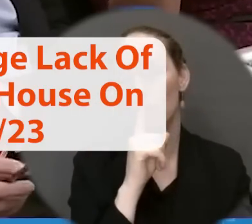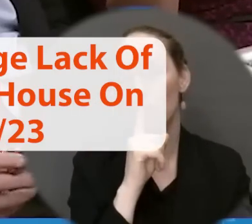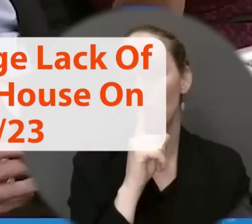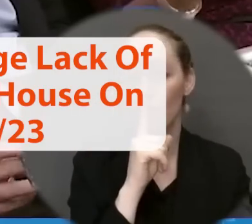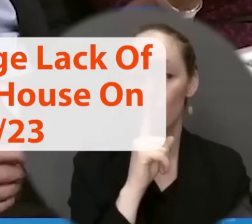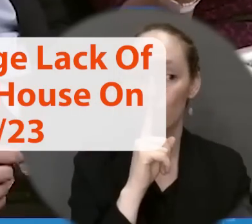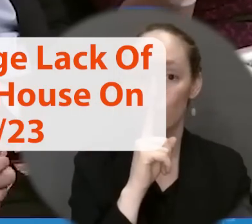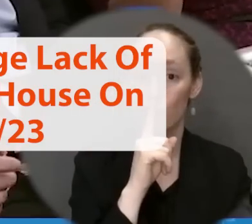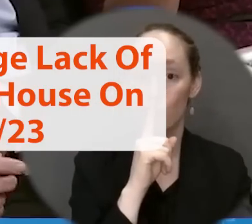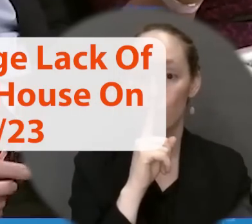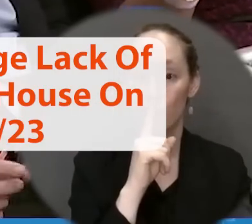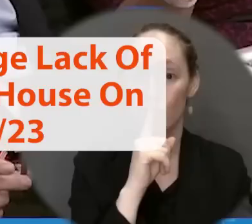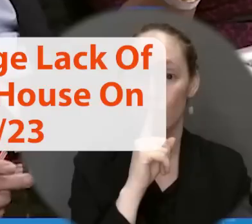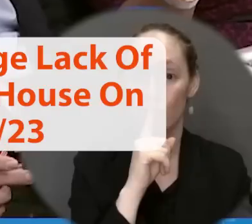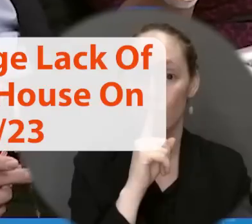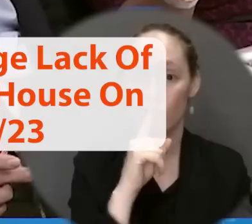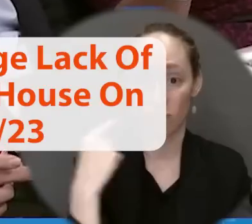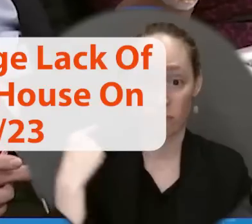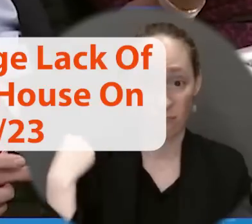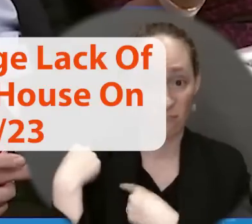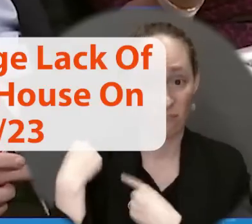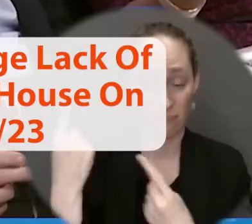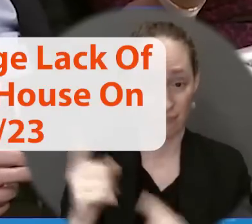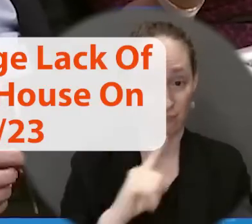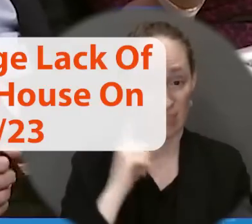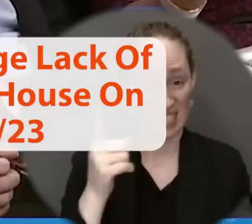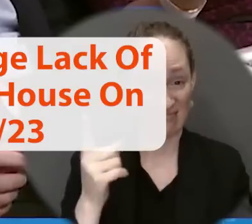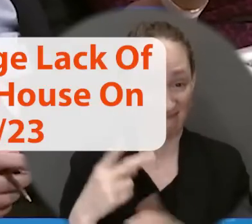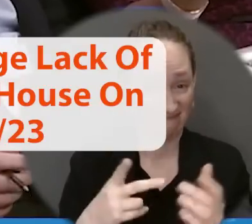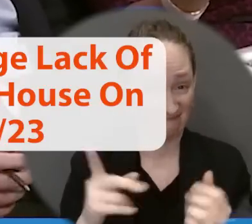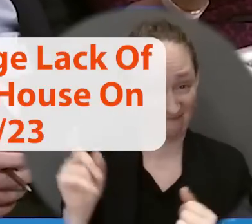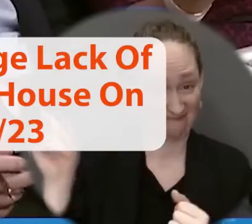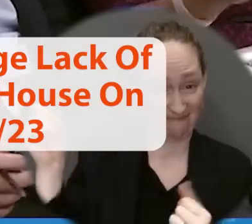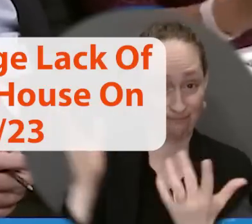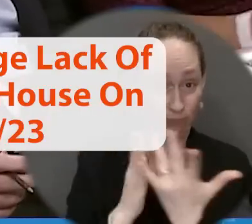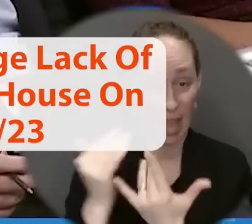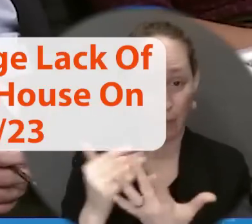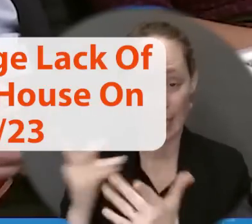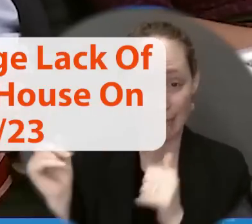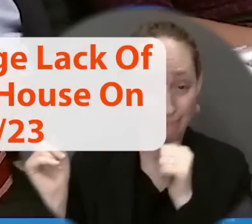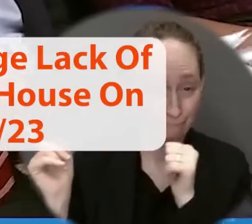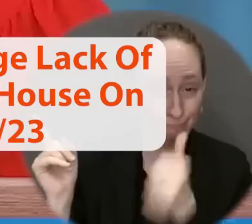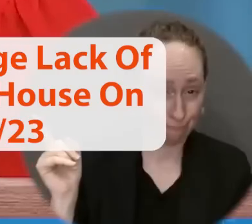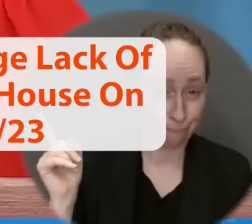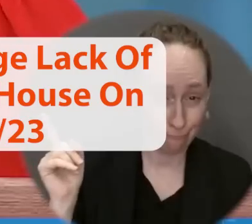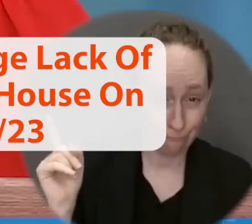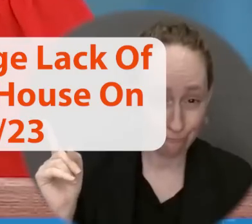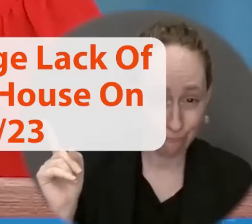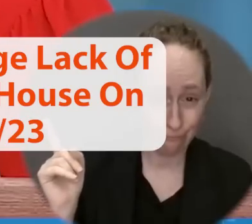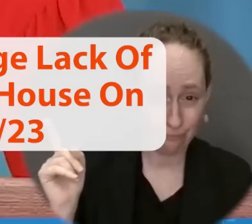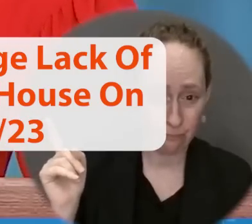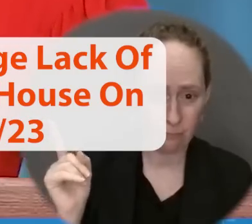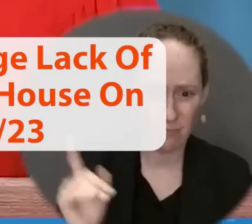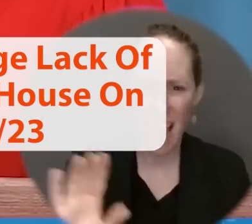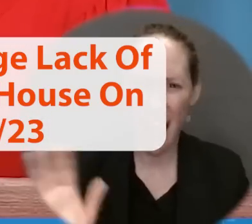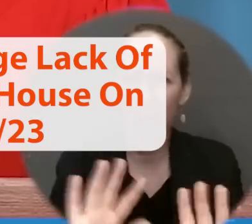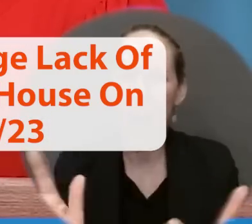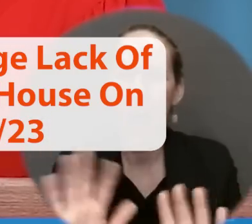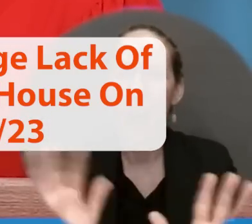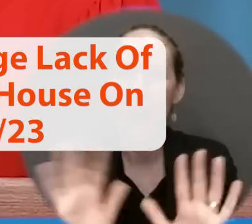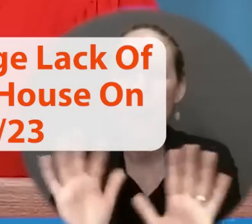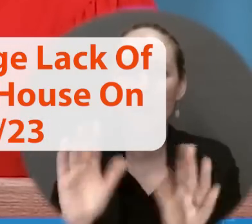it for months, undercuts the president's promise of being transparent with the American people? But here's the thing. They were